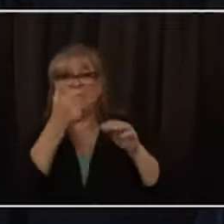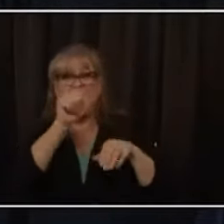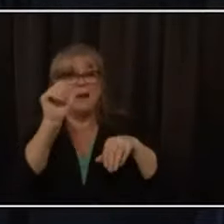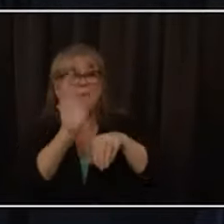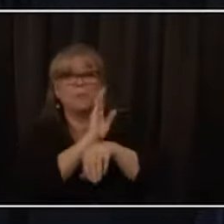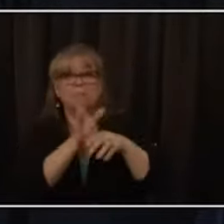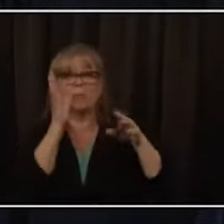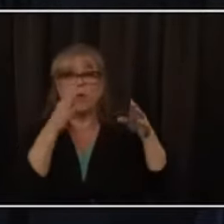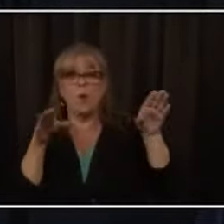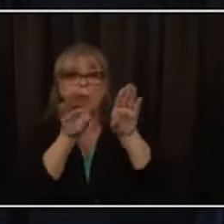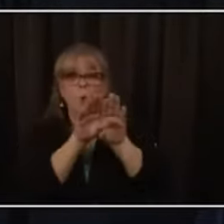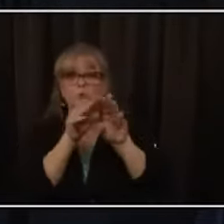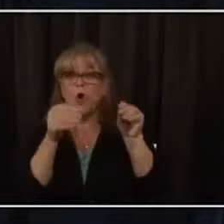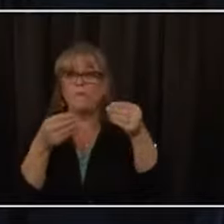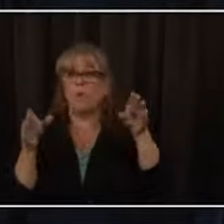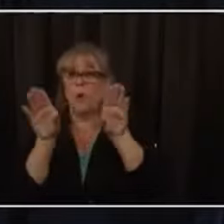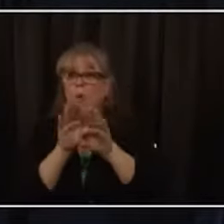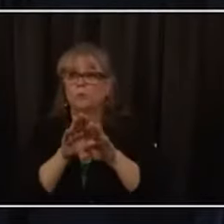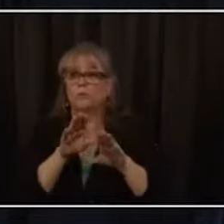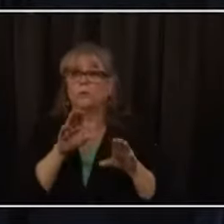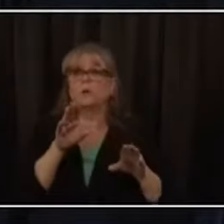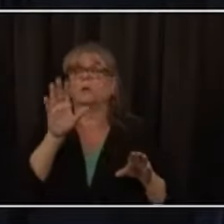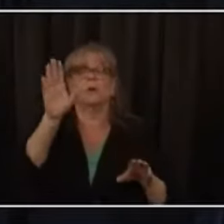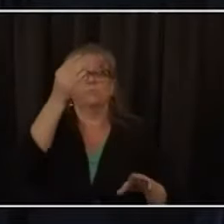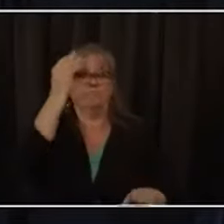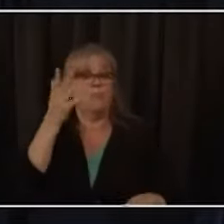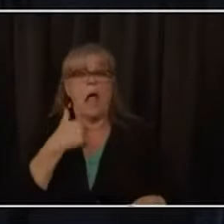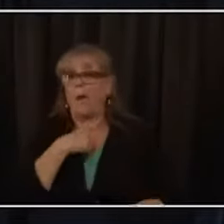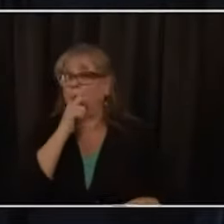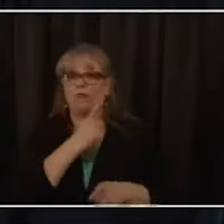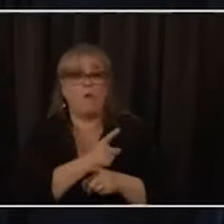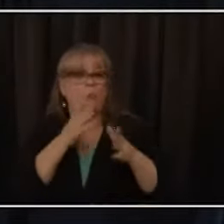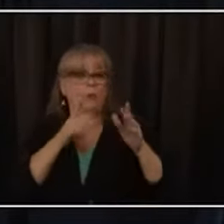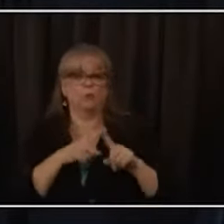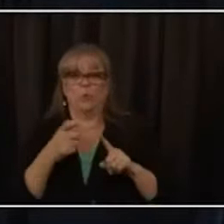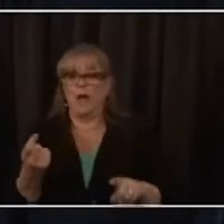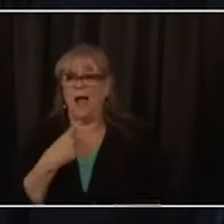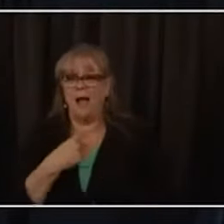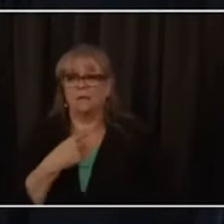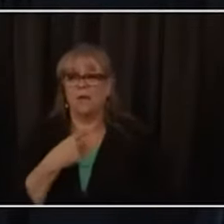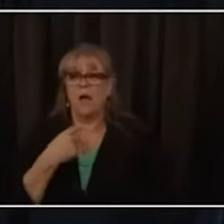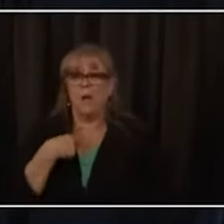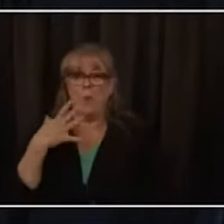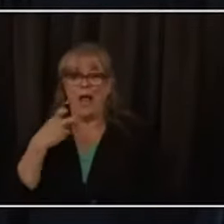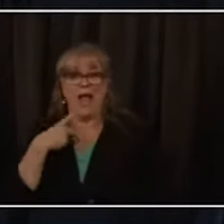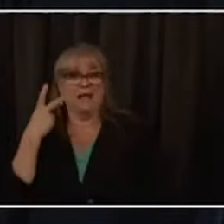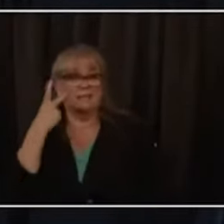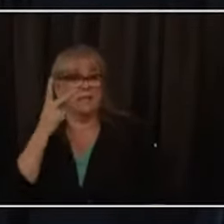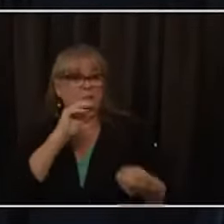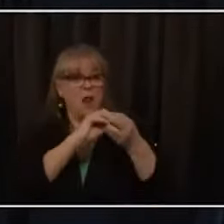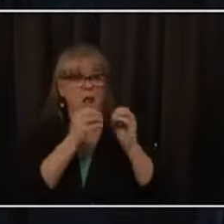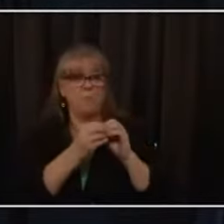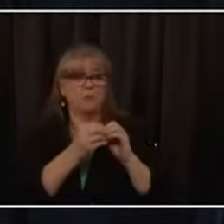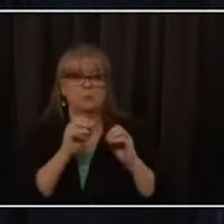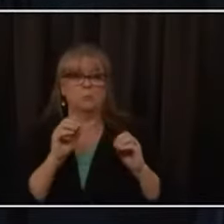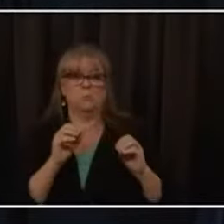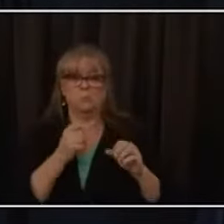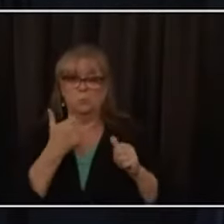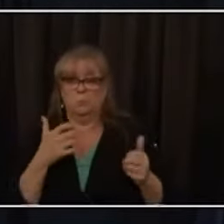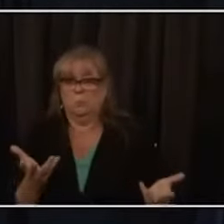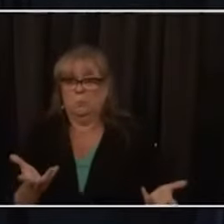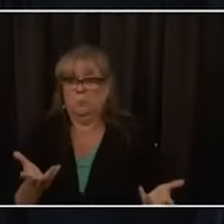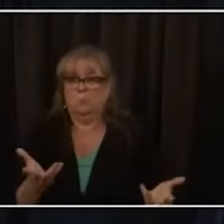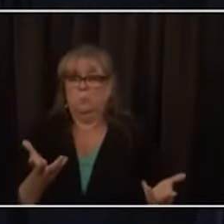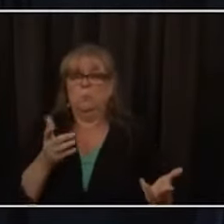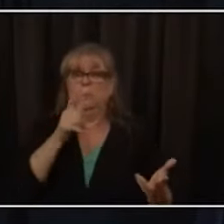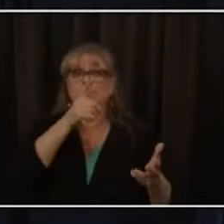I wouldn't be the one to ask. I don't think that's called for by the numbers that I'm seeing certainly, but if that's the steps that a community feels it needs to